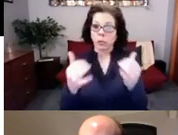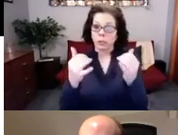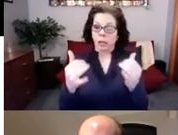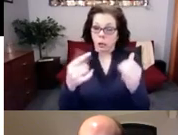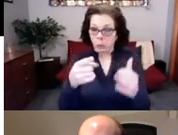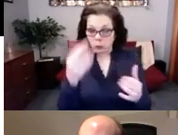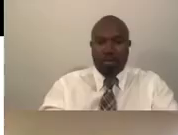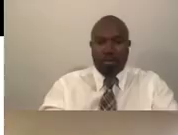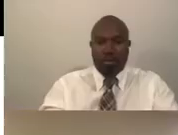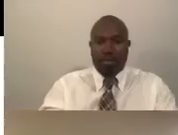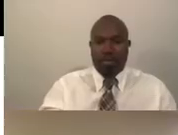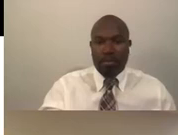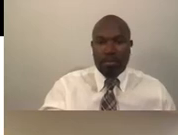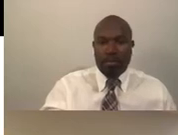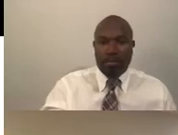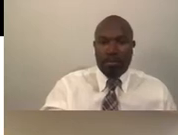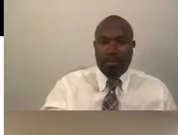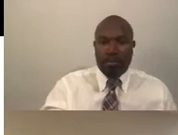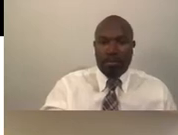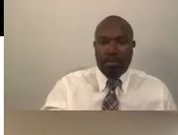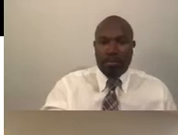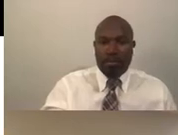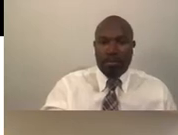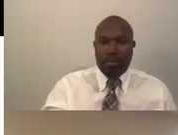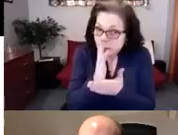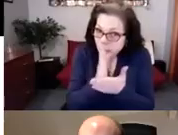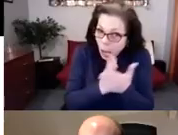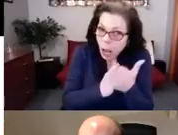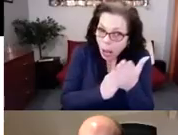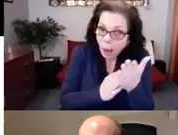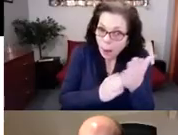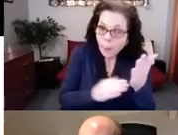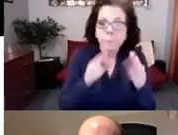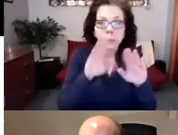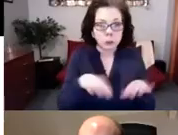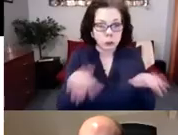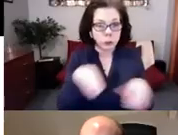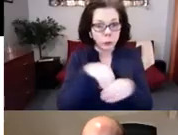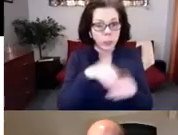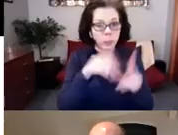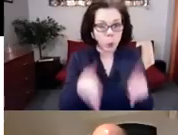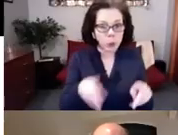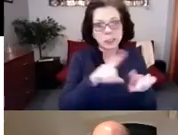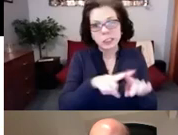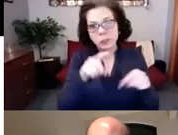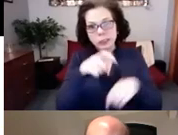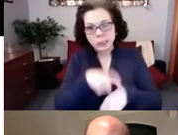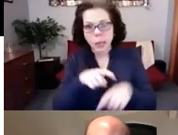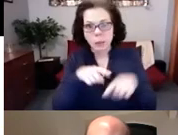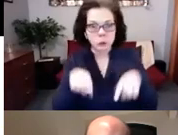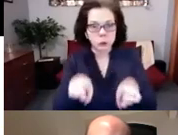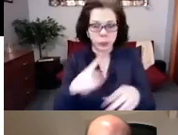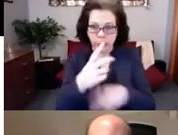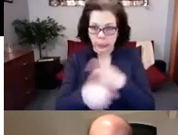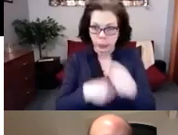know, every student is remote. Some of you, your children were in person at different times during the year. So